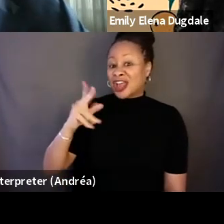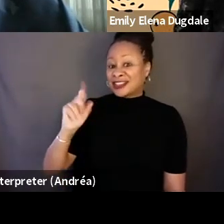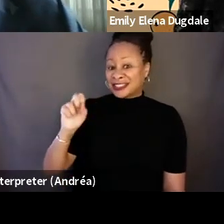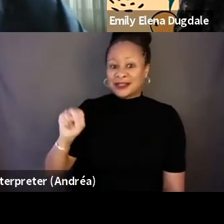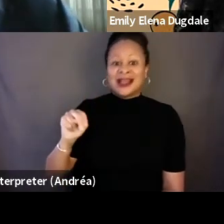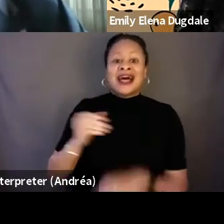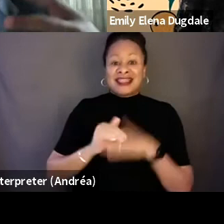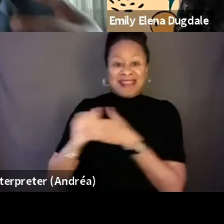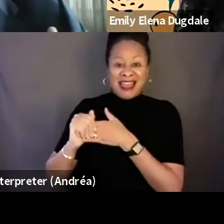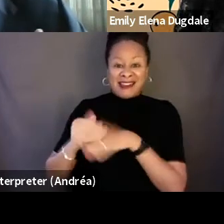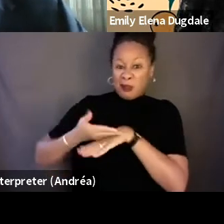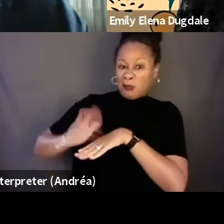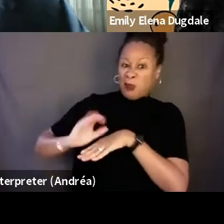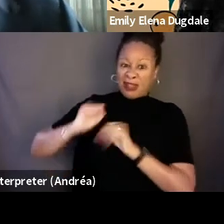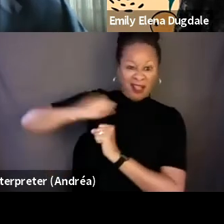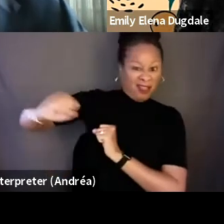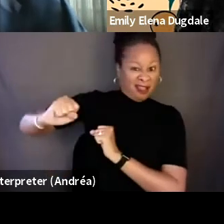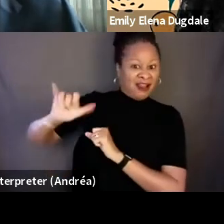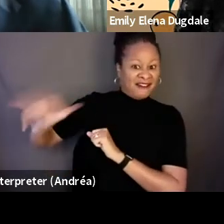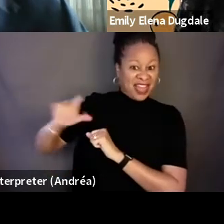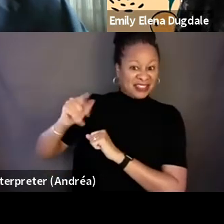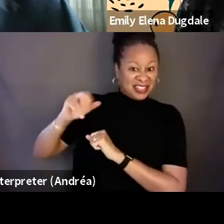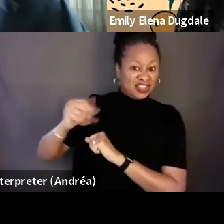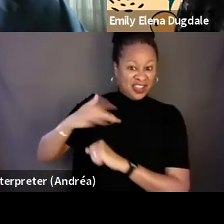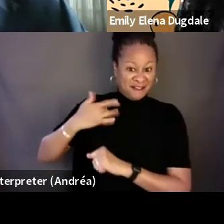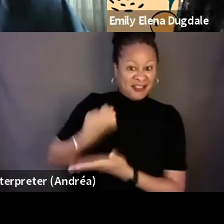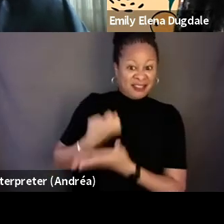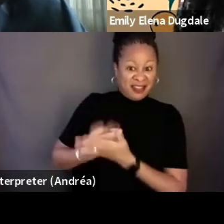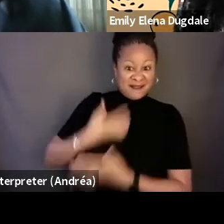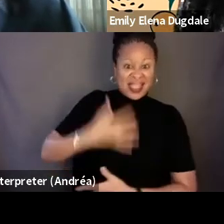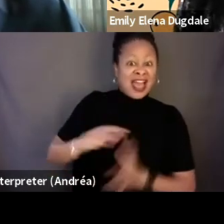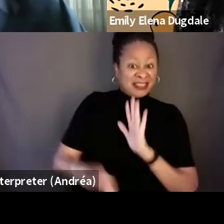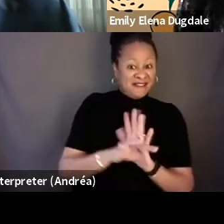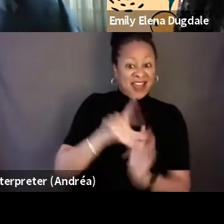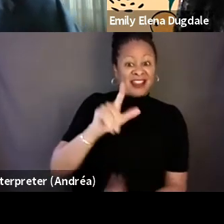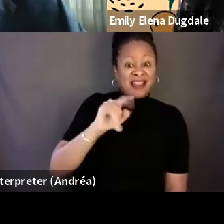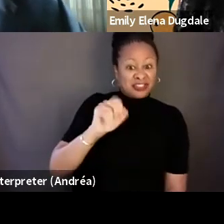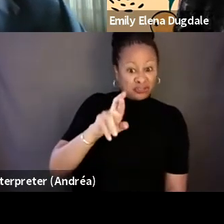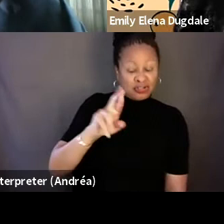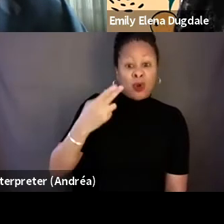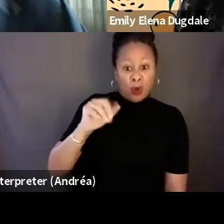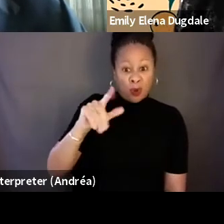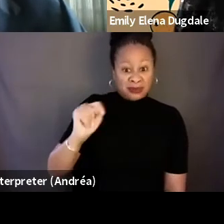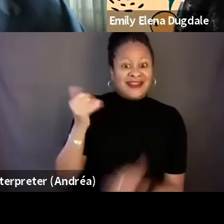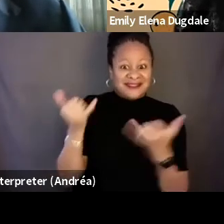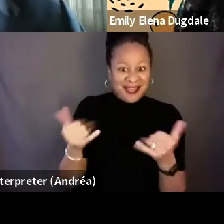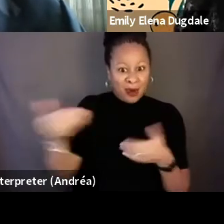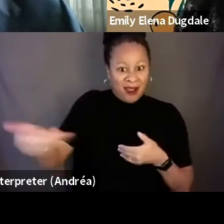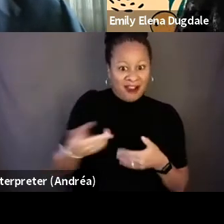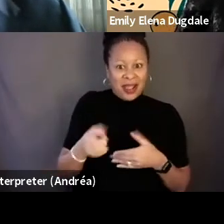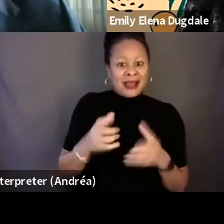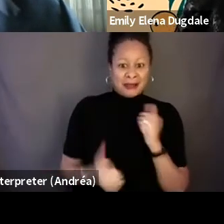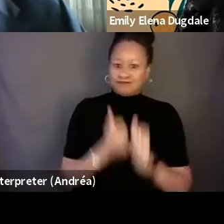the station. And so they felt the economic heat, and they found Lester Holt and hired him. And so, now he's, one of the most